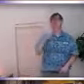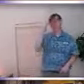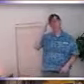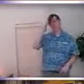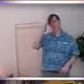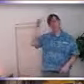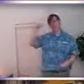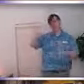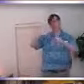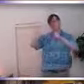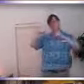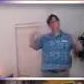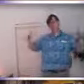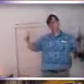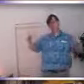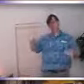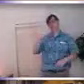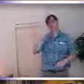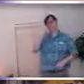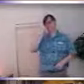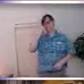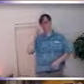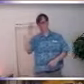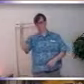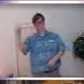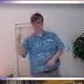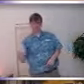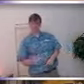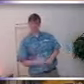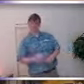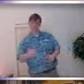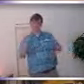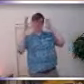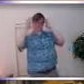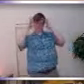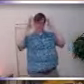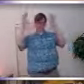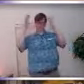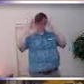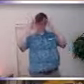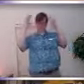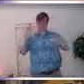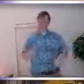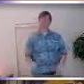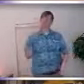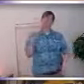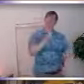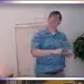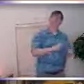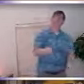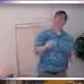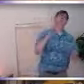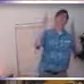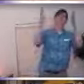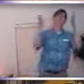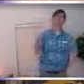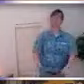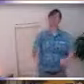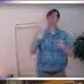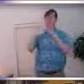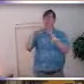to align. My power begins to concentrate. And now I'm able to